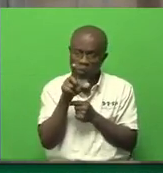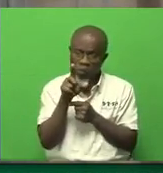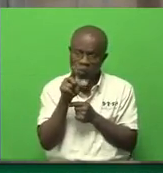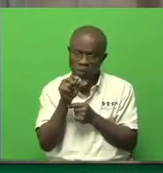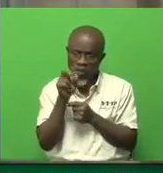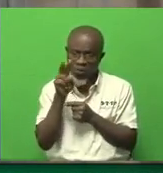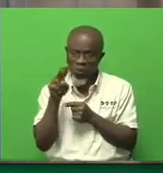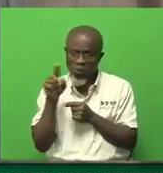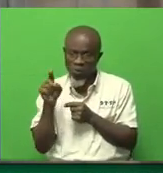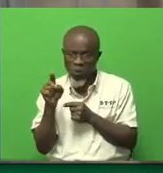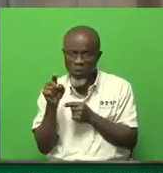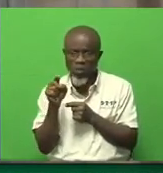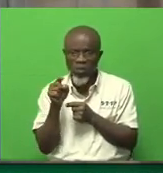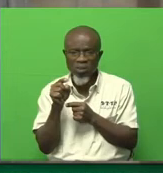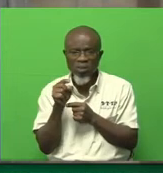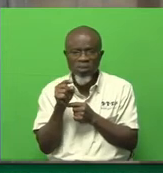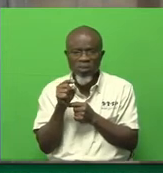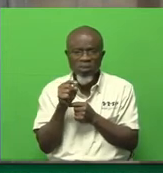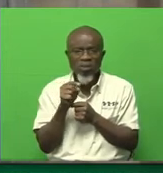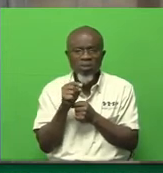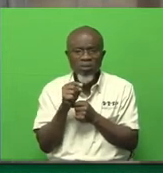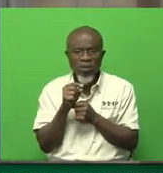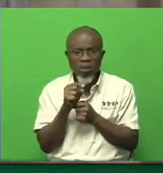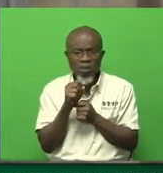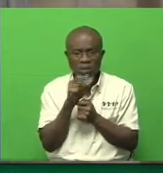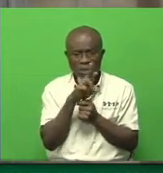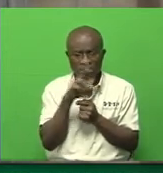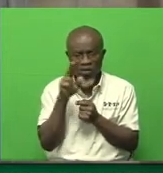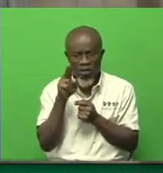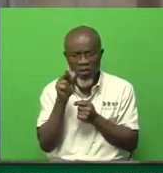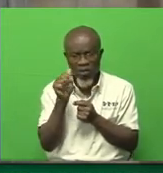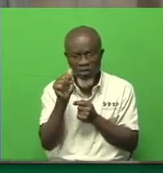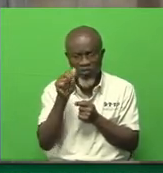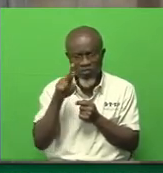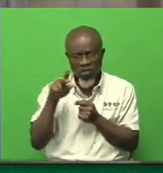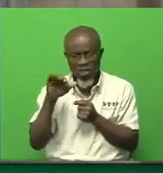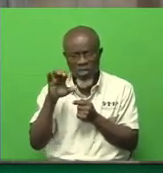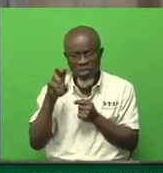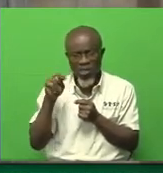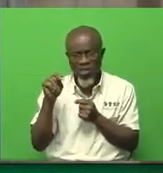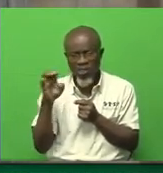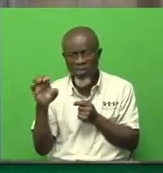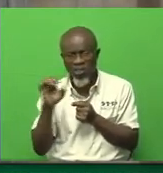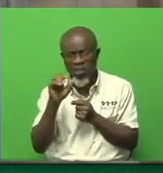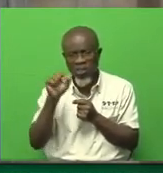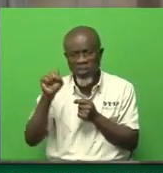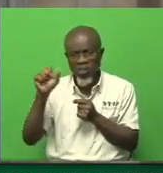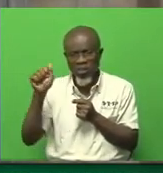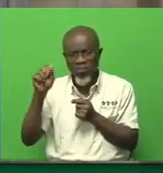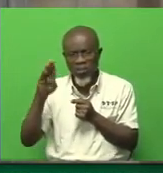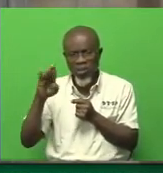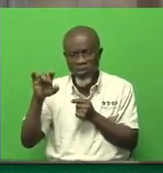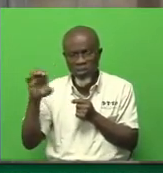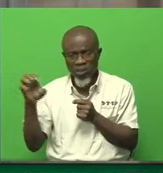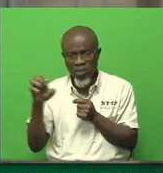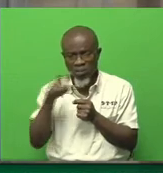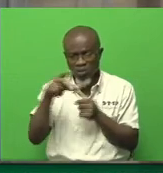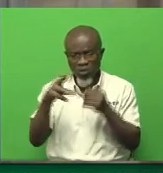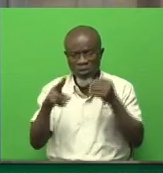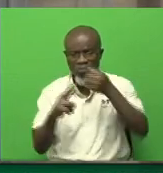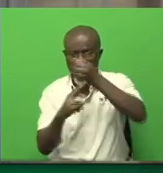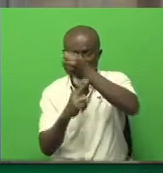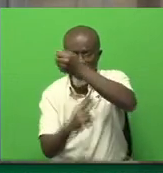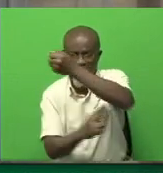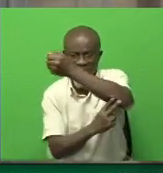farmers of Hercules streets in Robinson with regards to the structural Integrity of that bridge and for the farmers of Robin